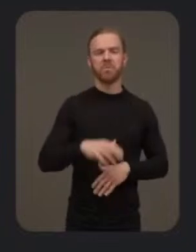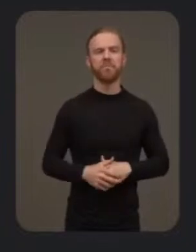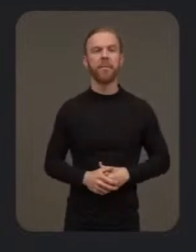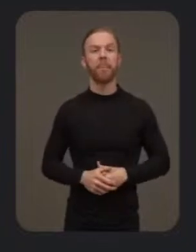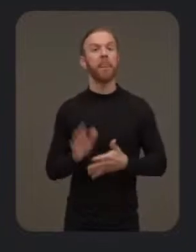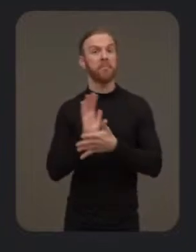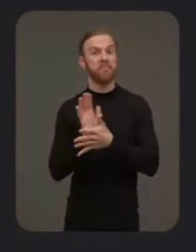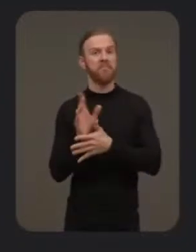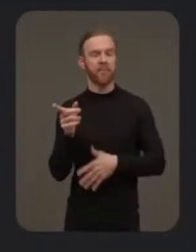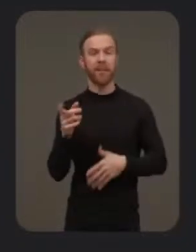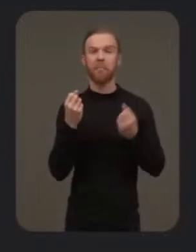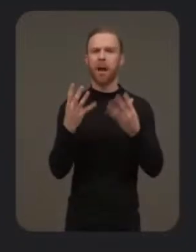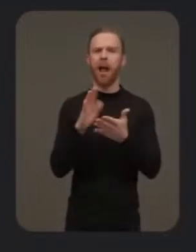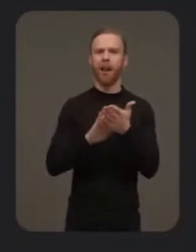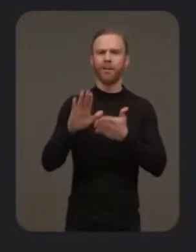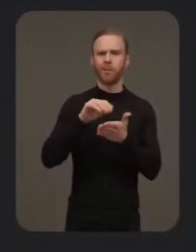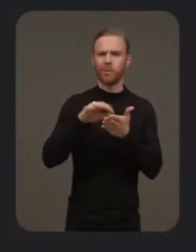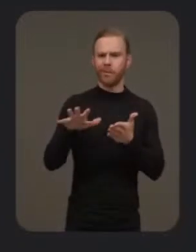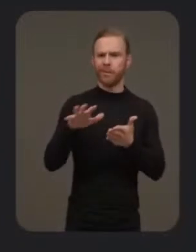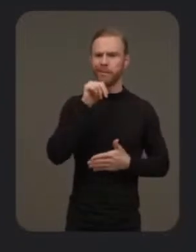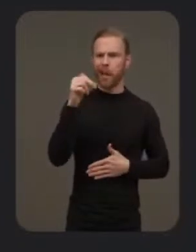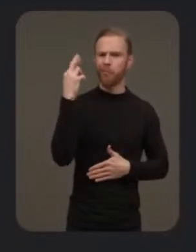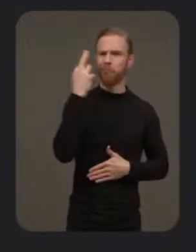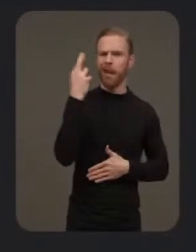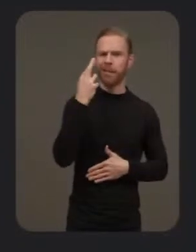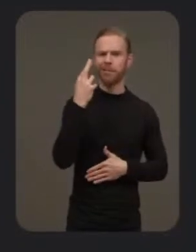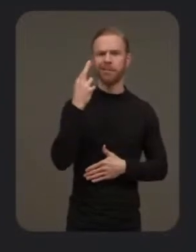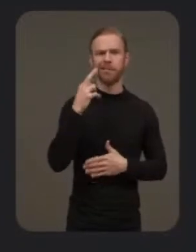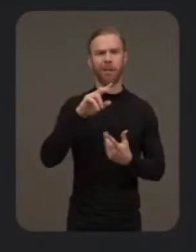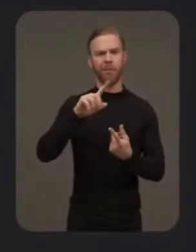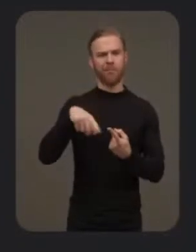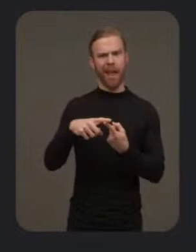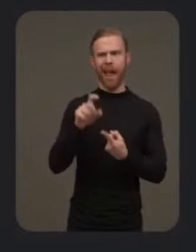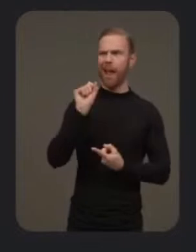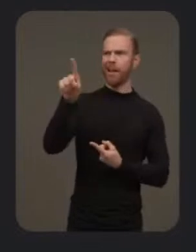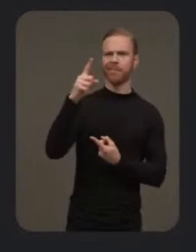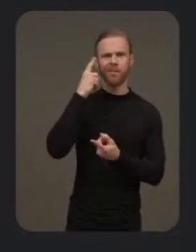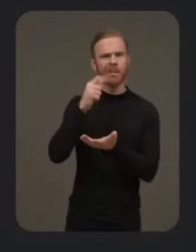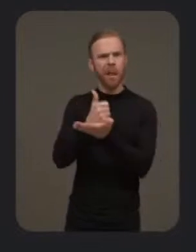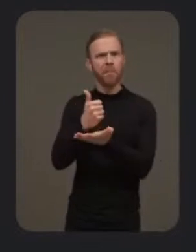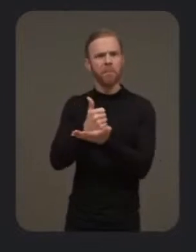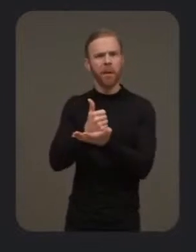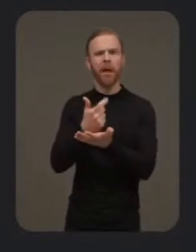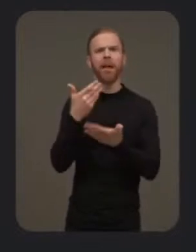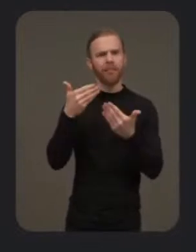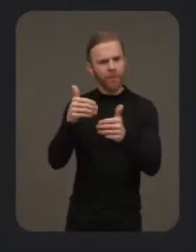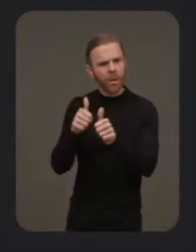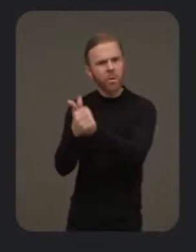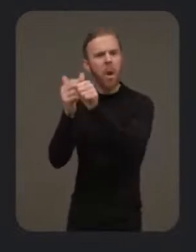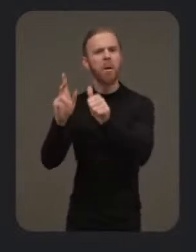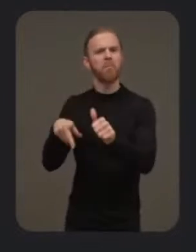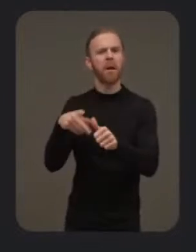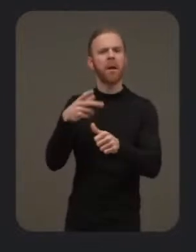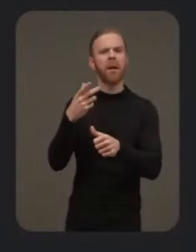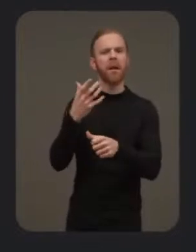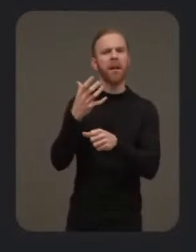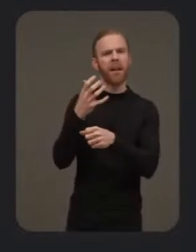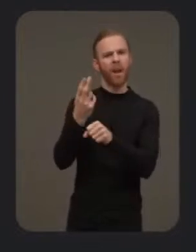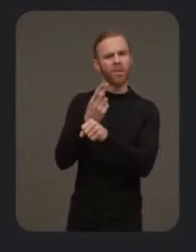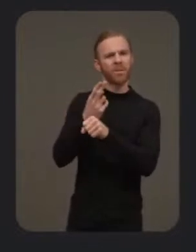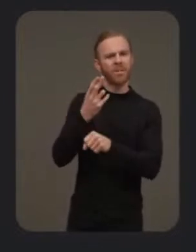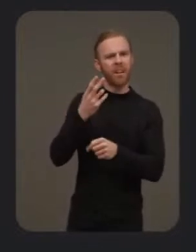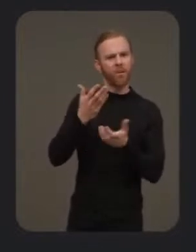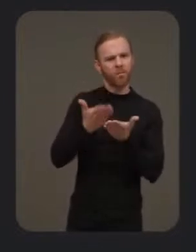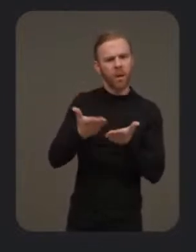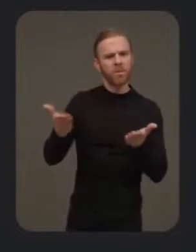many college students don't realize is that knowing when to ask for help and then following through on using helpful resources is actually a hallmark of becoming a